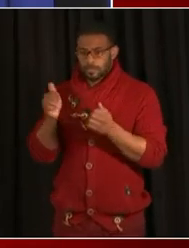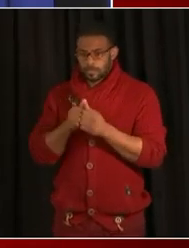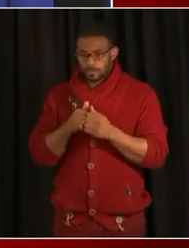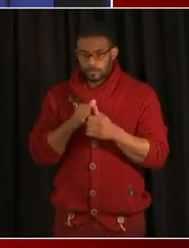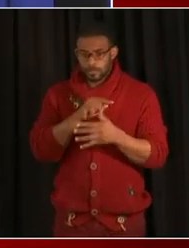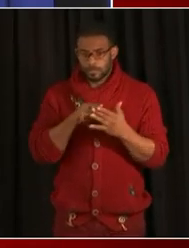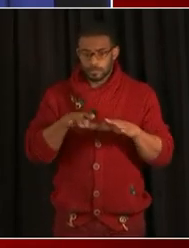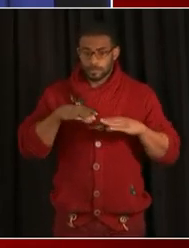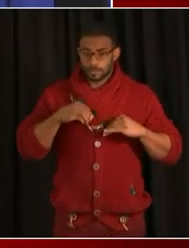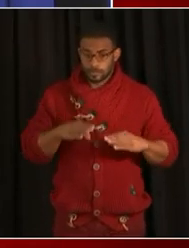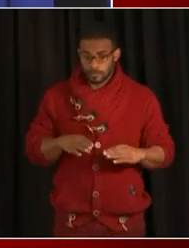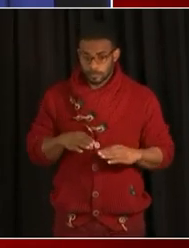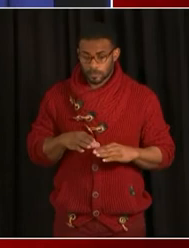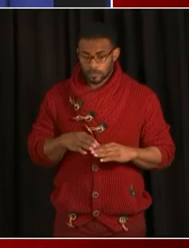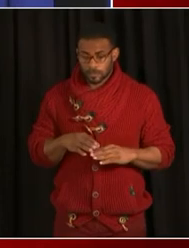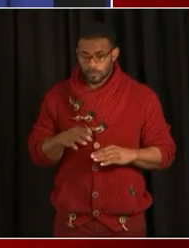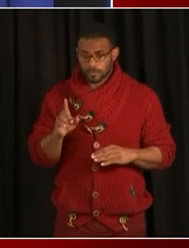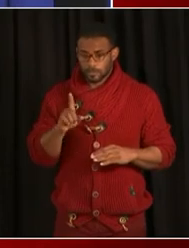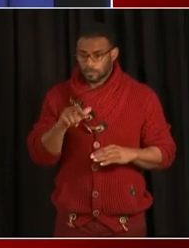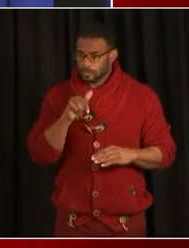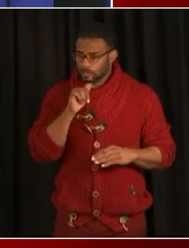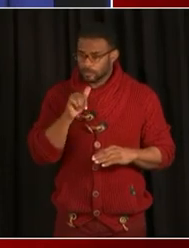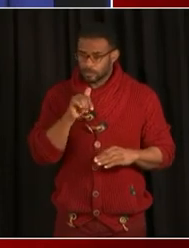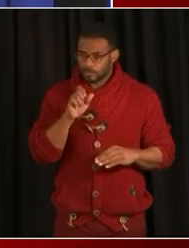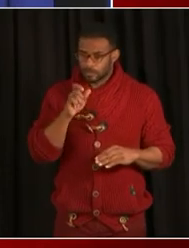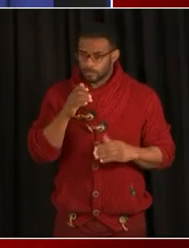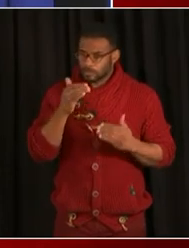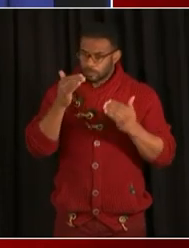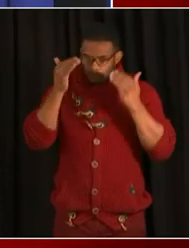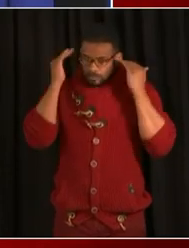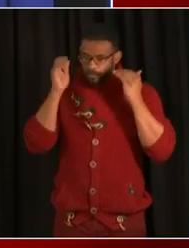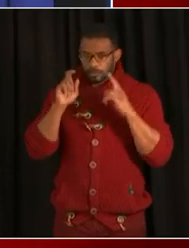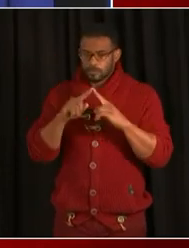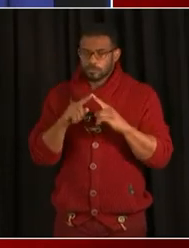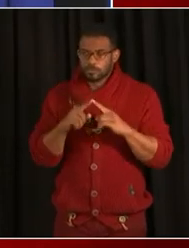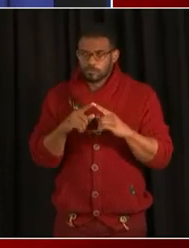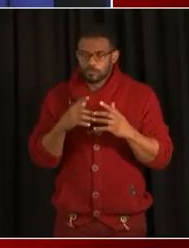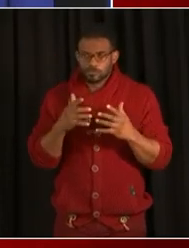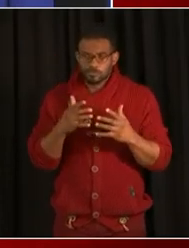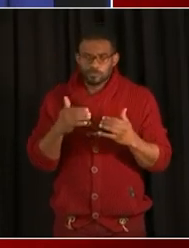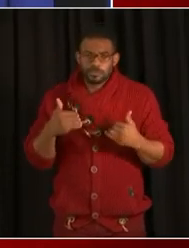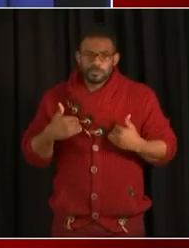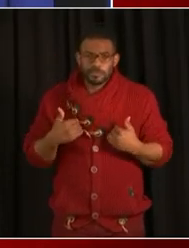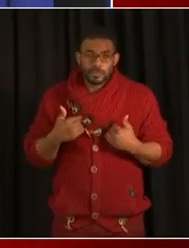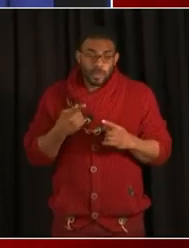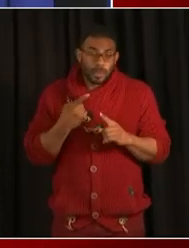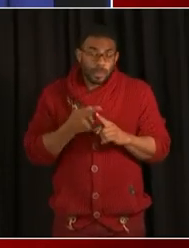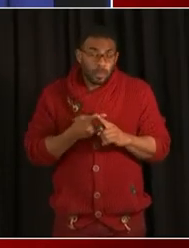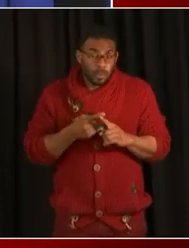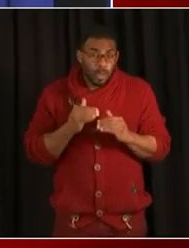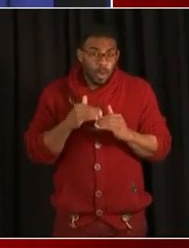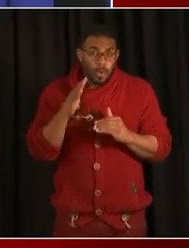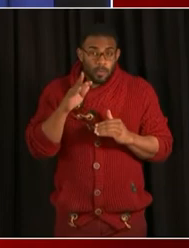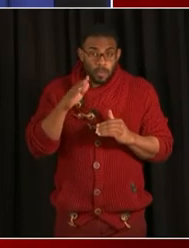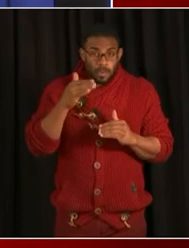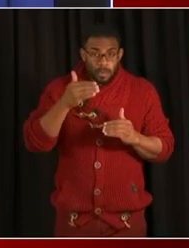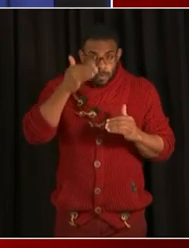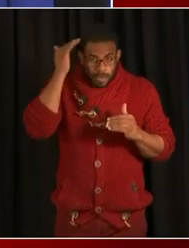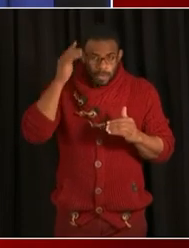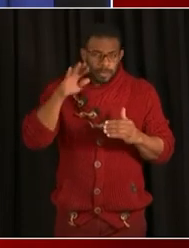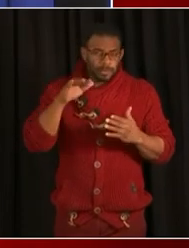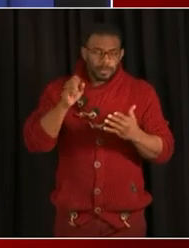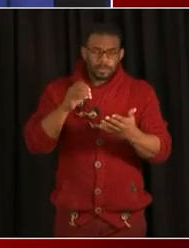with those owners where it's not as daunting to have a rent over your